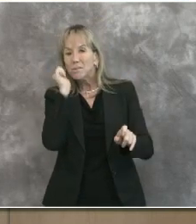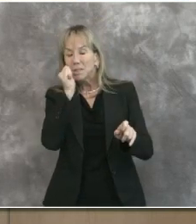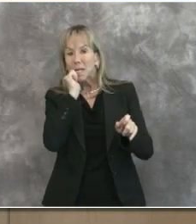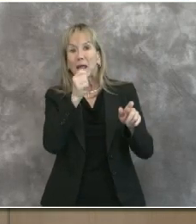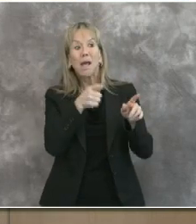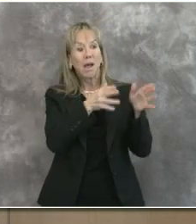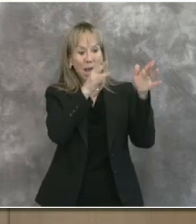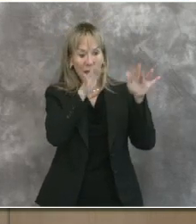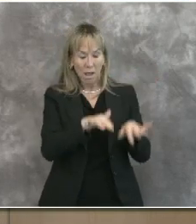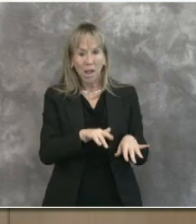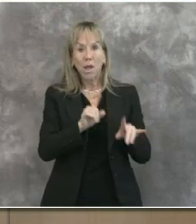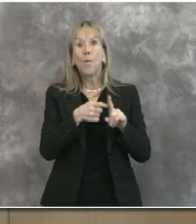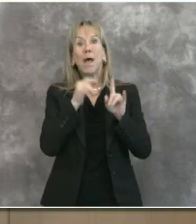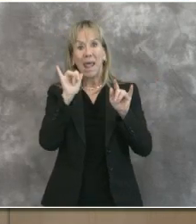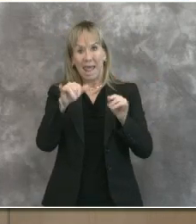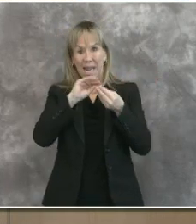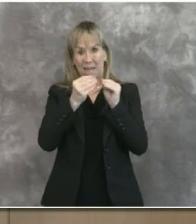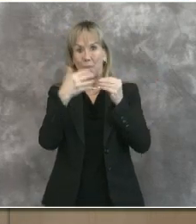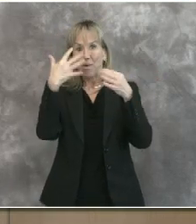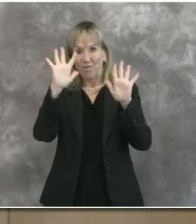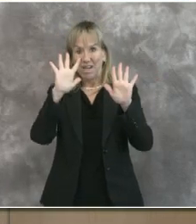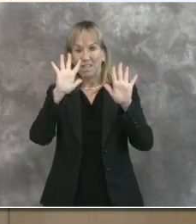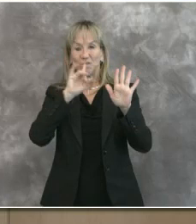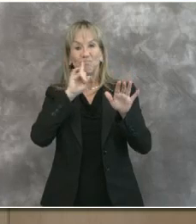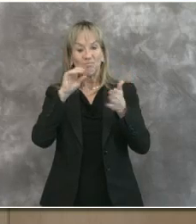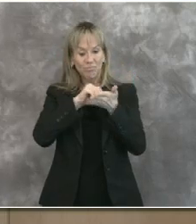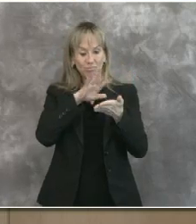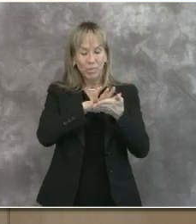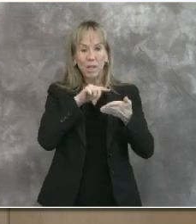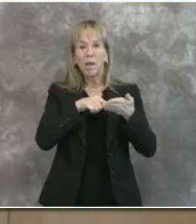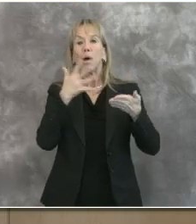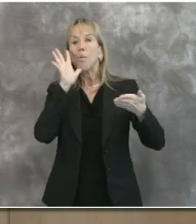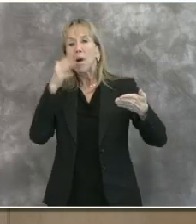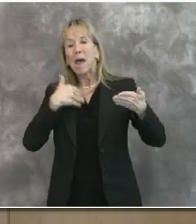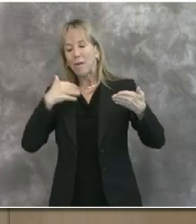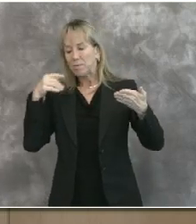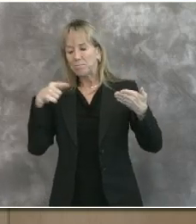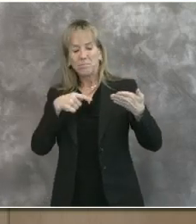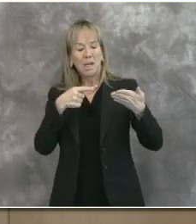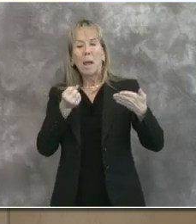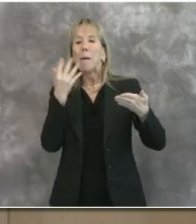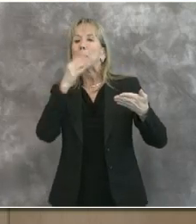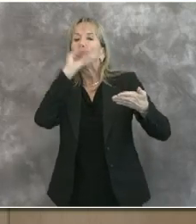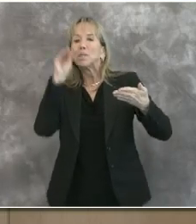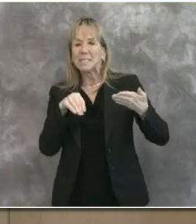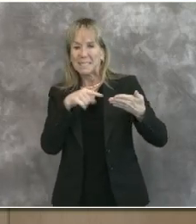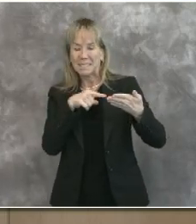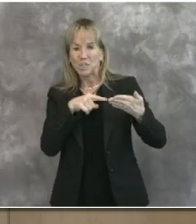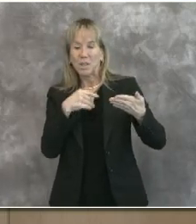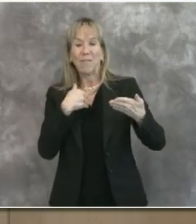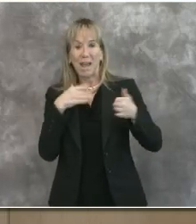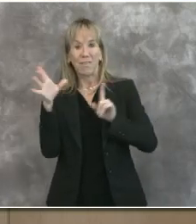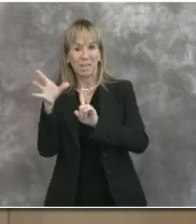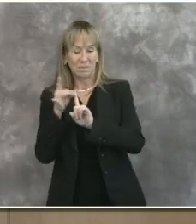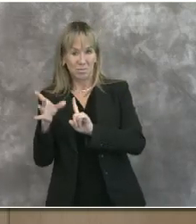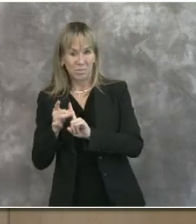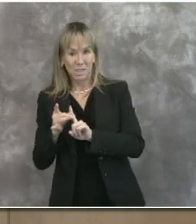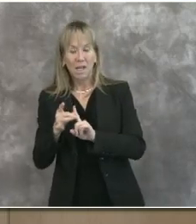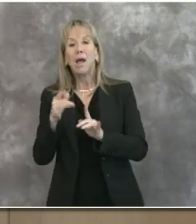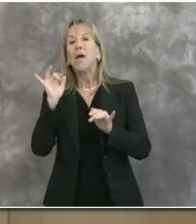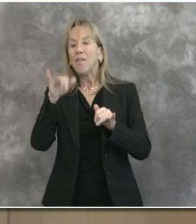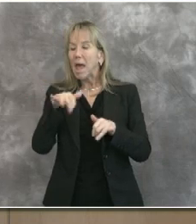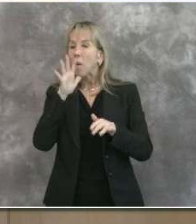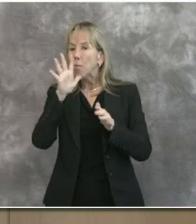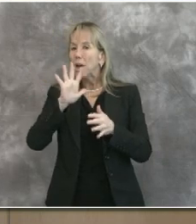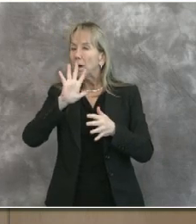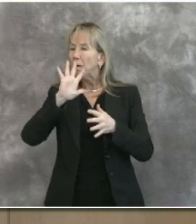percentage positive we think we will get. And this will guide our contact tracing. When we have an estimate of what percentage positive we think we get,